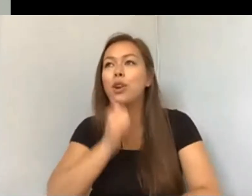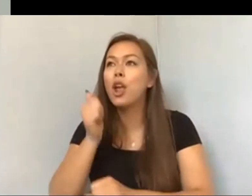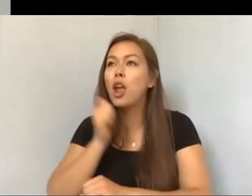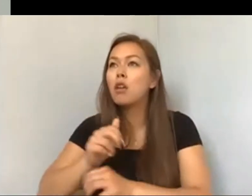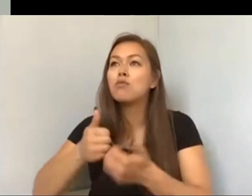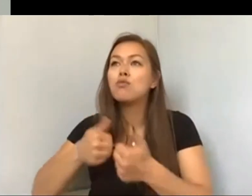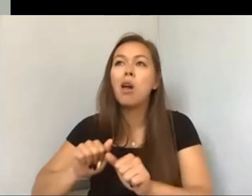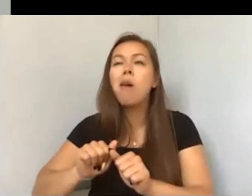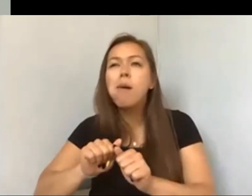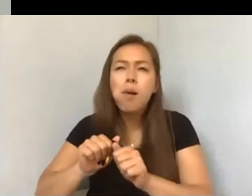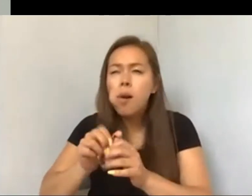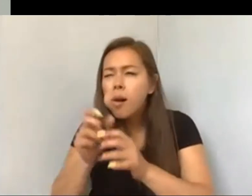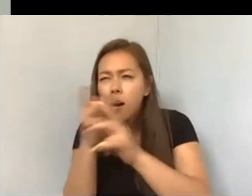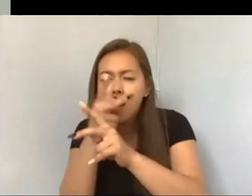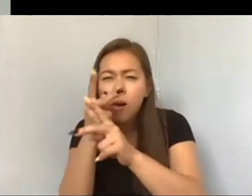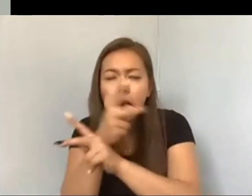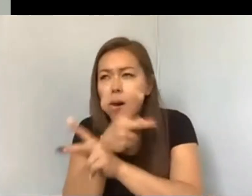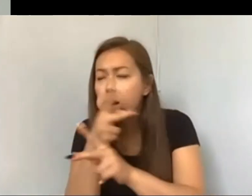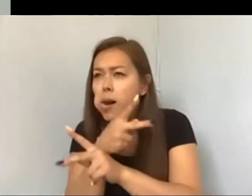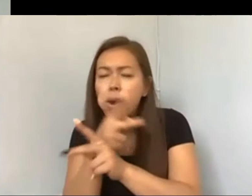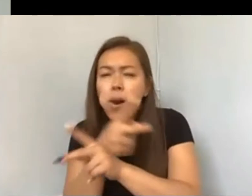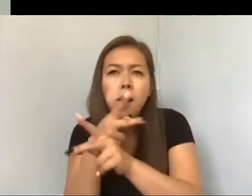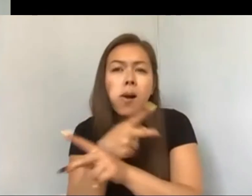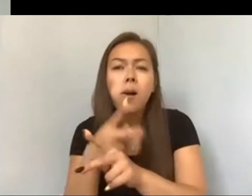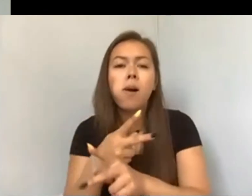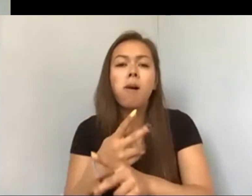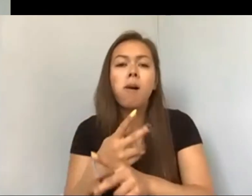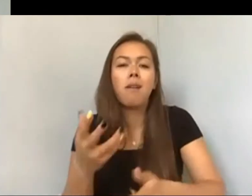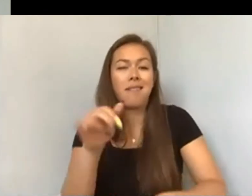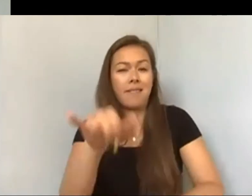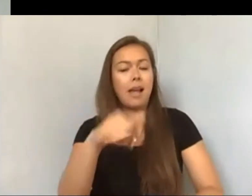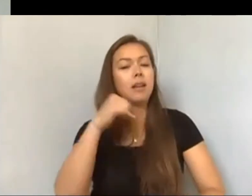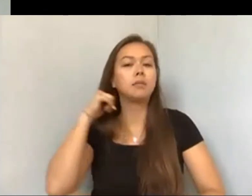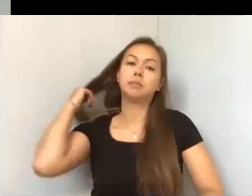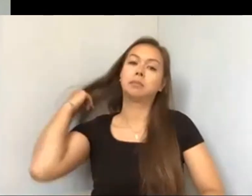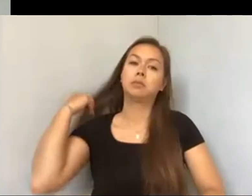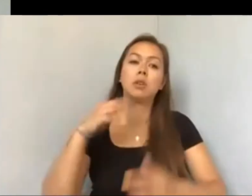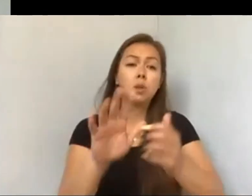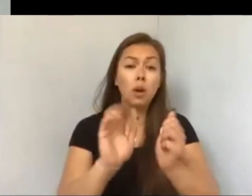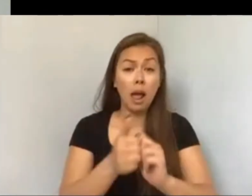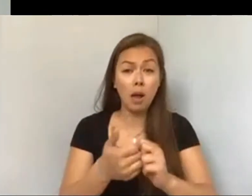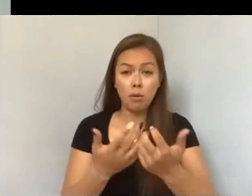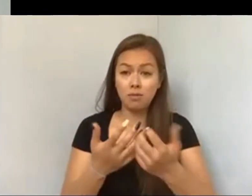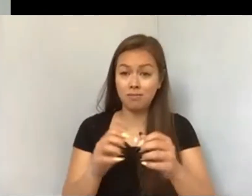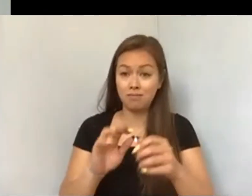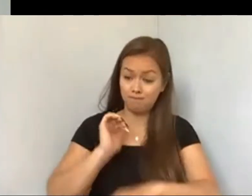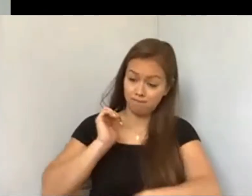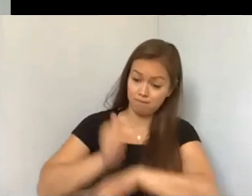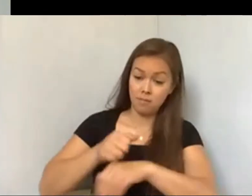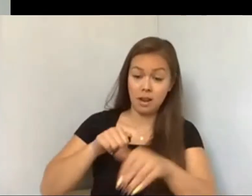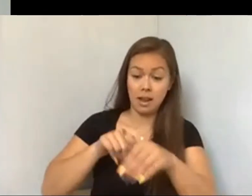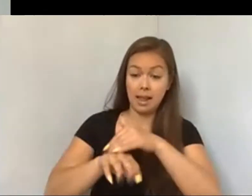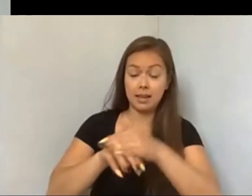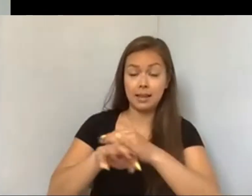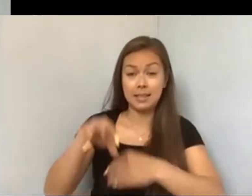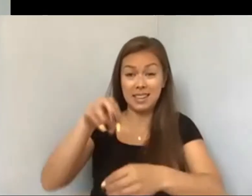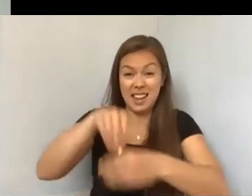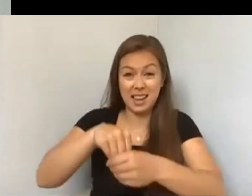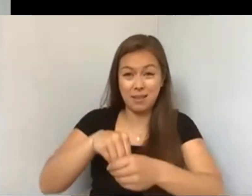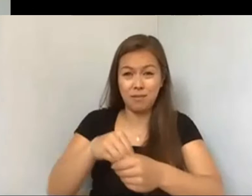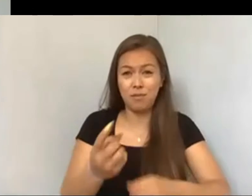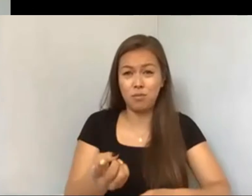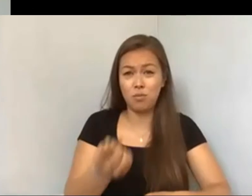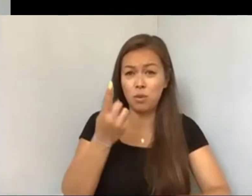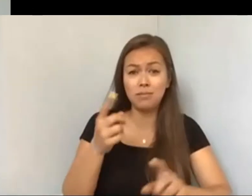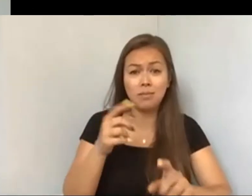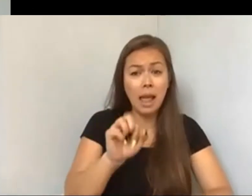many ways in which you can create access in a platform, and it's about kind of becoming familiar with